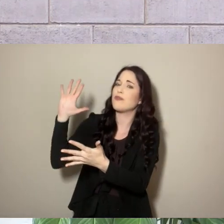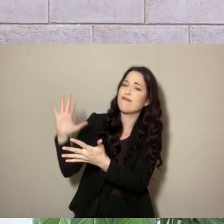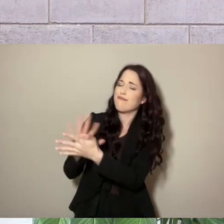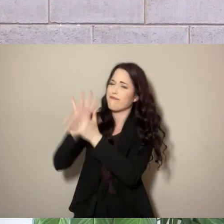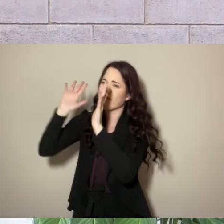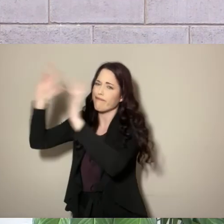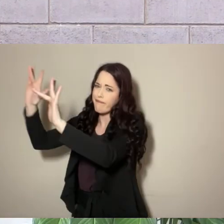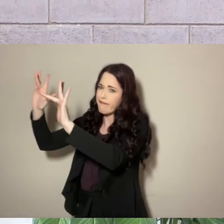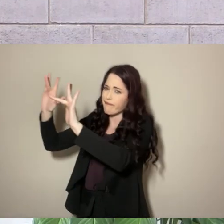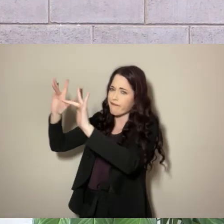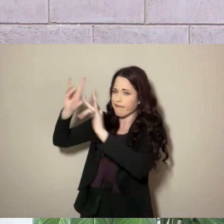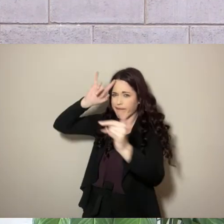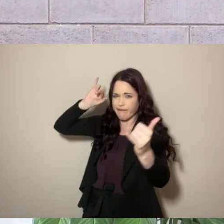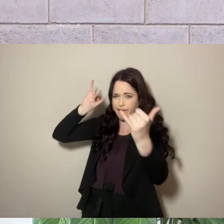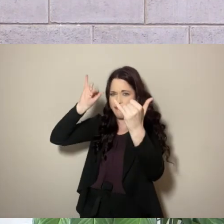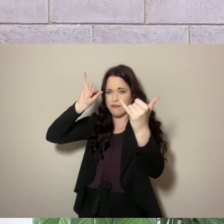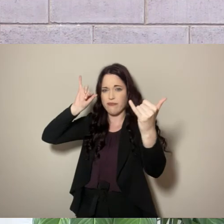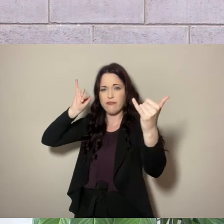glory